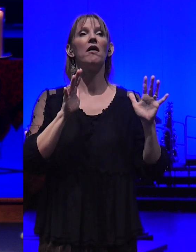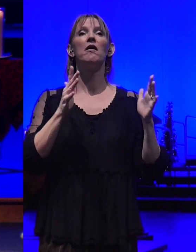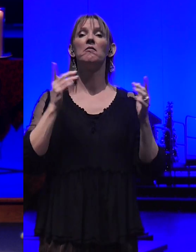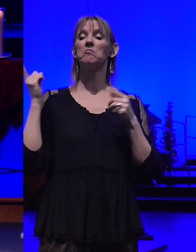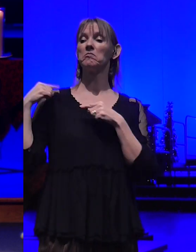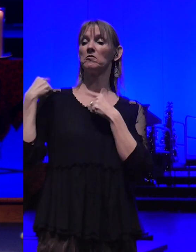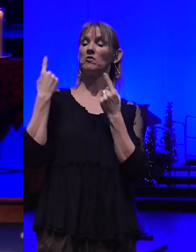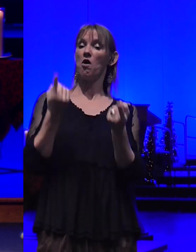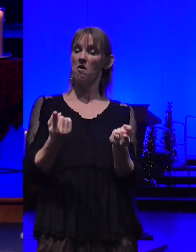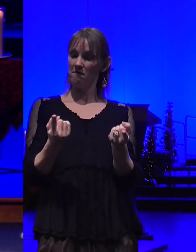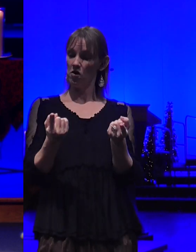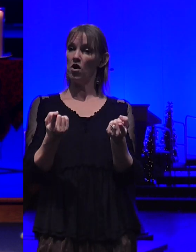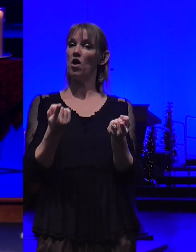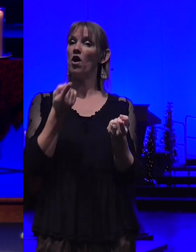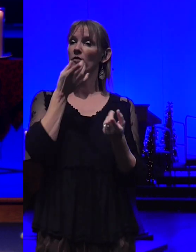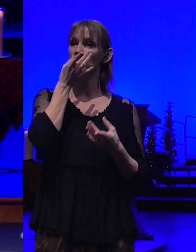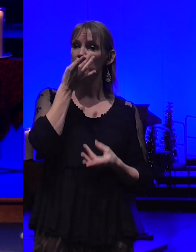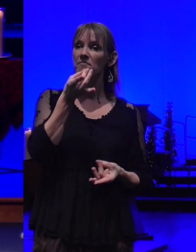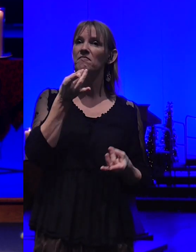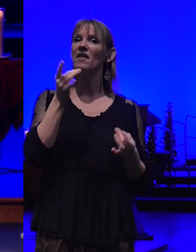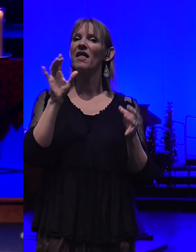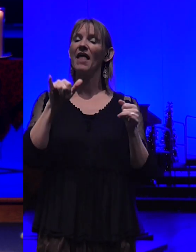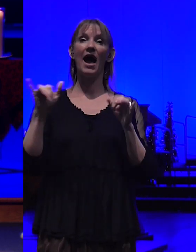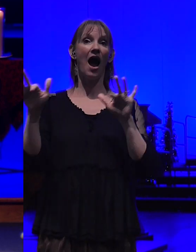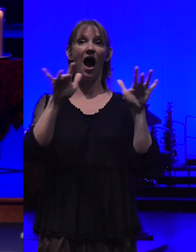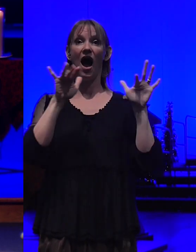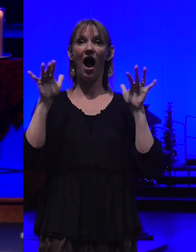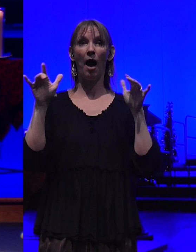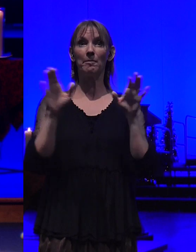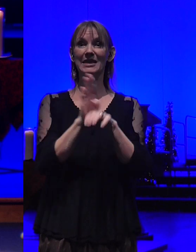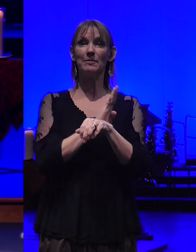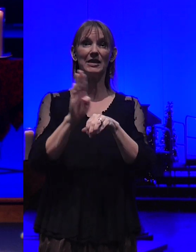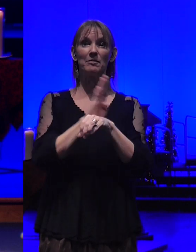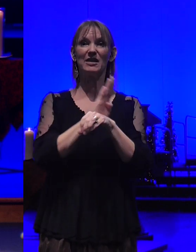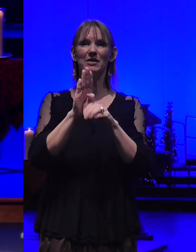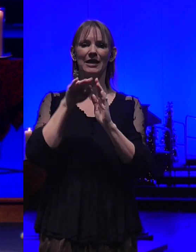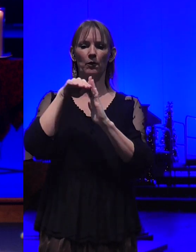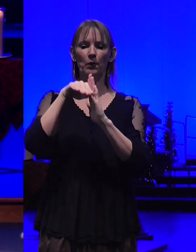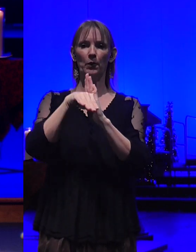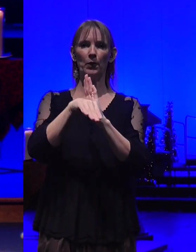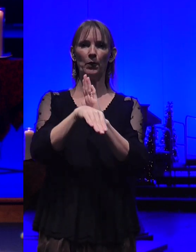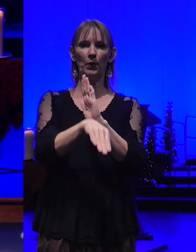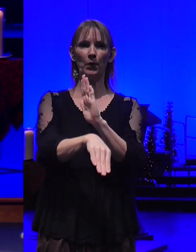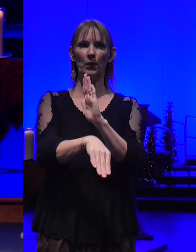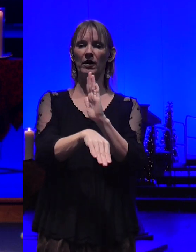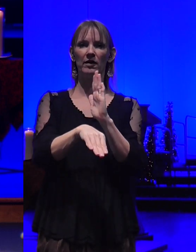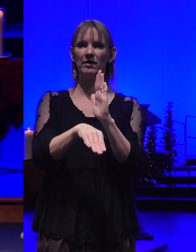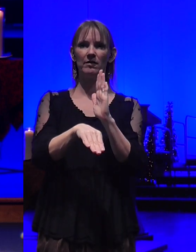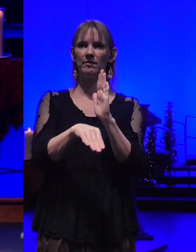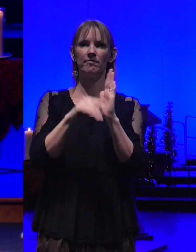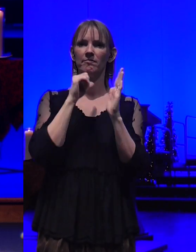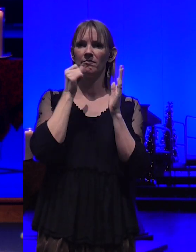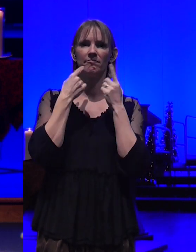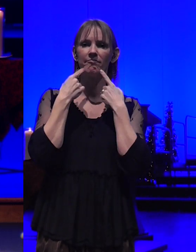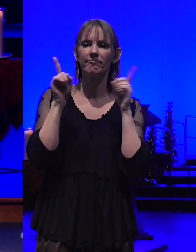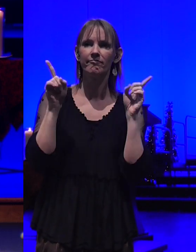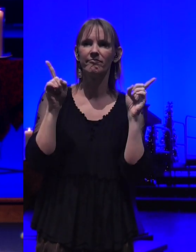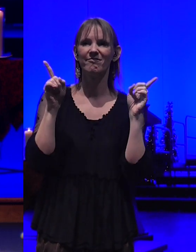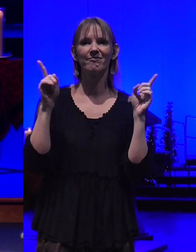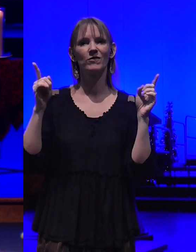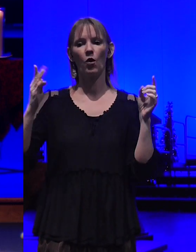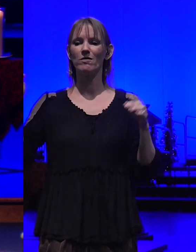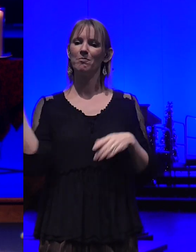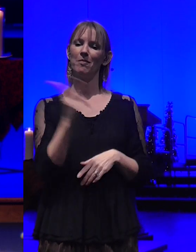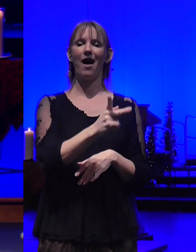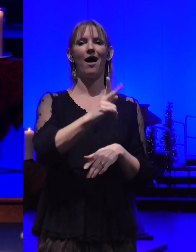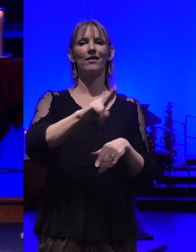thus far, it falters and it doesn't happen. And it pretty much returns to